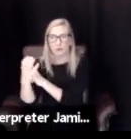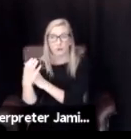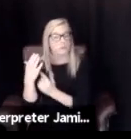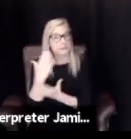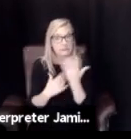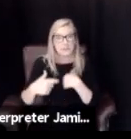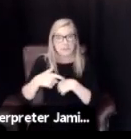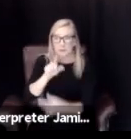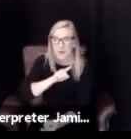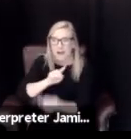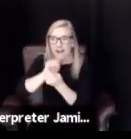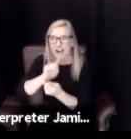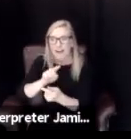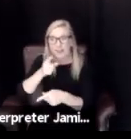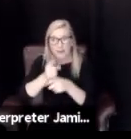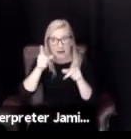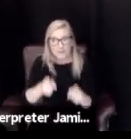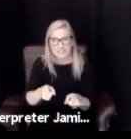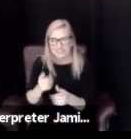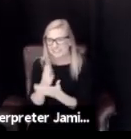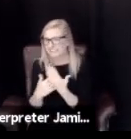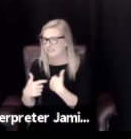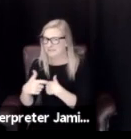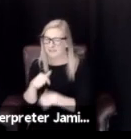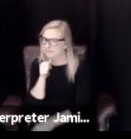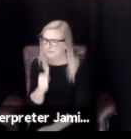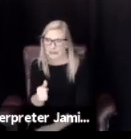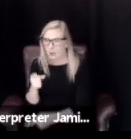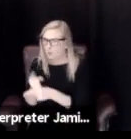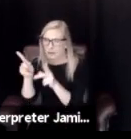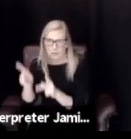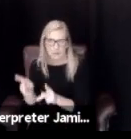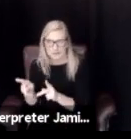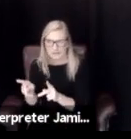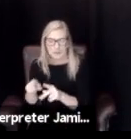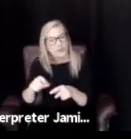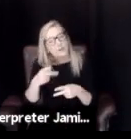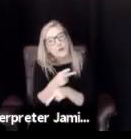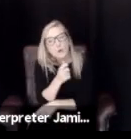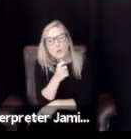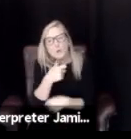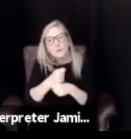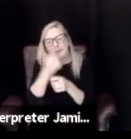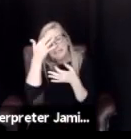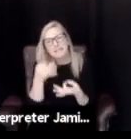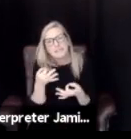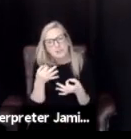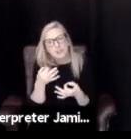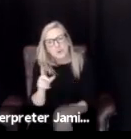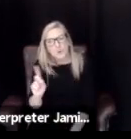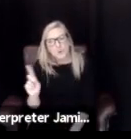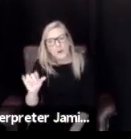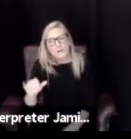person, sometimes you're not, right? So you want to know who is the person that makes these decisions? Where are they